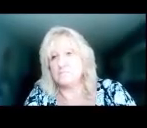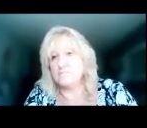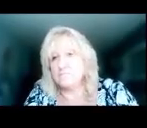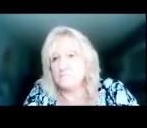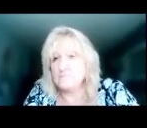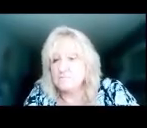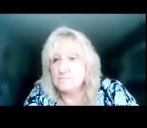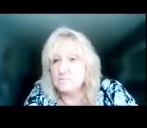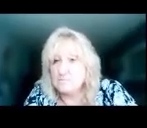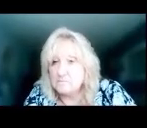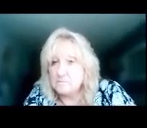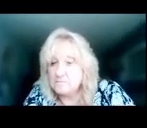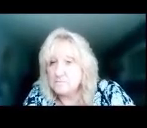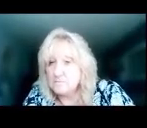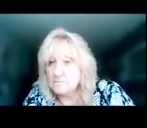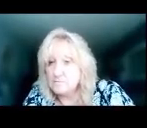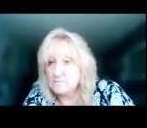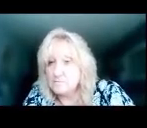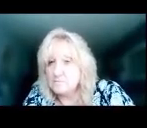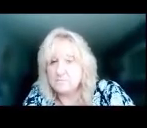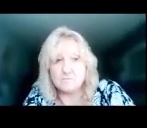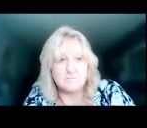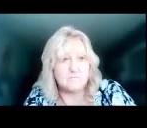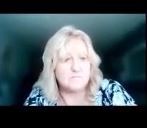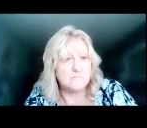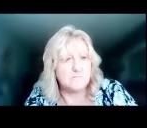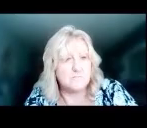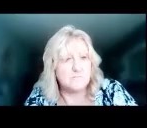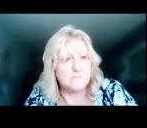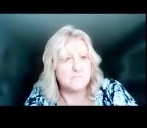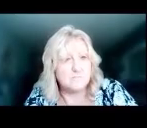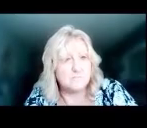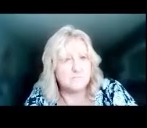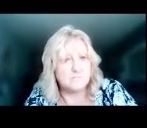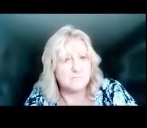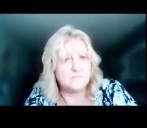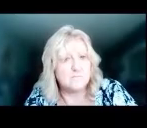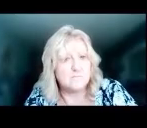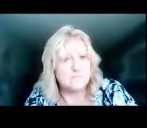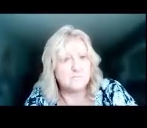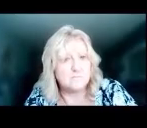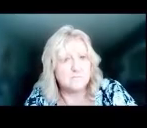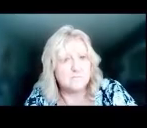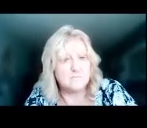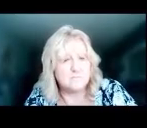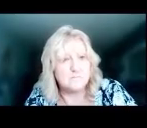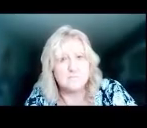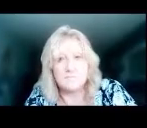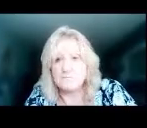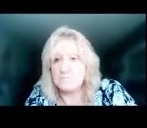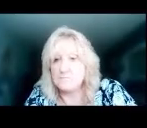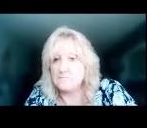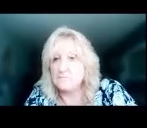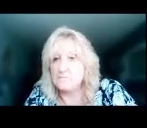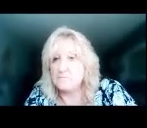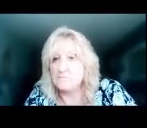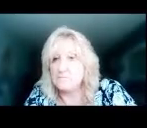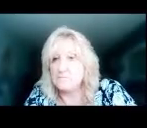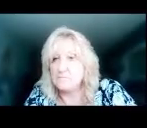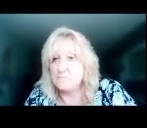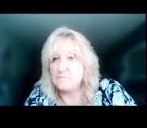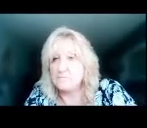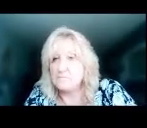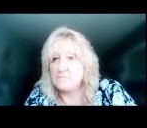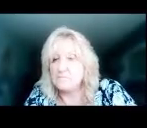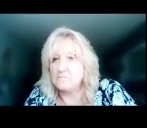be able to program your voice to say, "Hey Google." Yeah, Brendan Salmon has just put, I think, a bit of an answer to this as